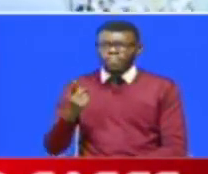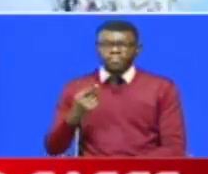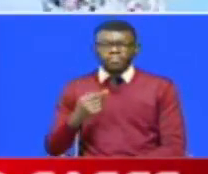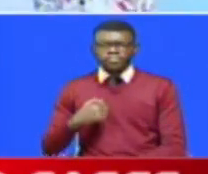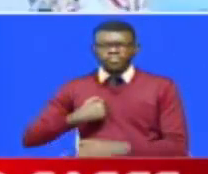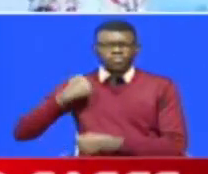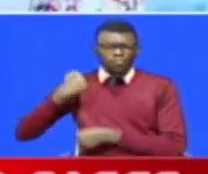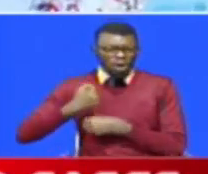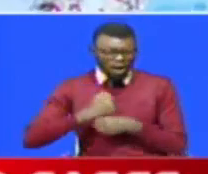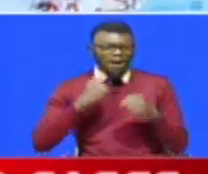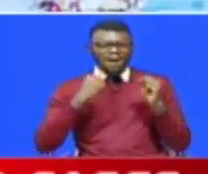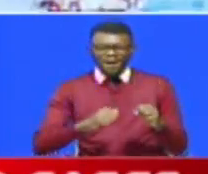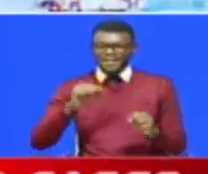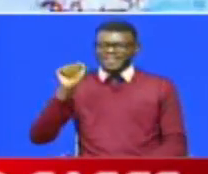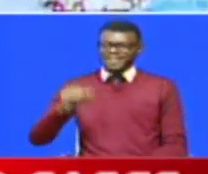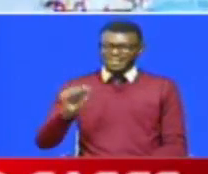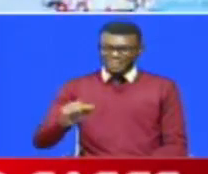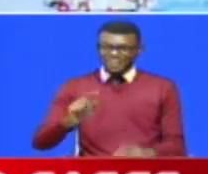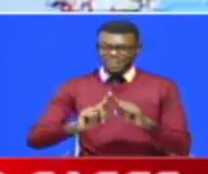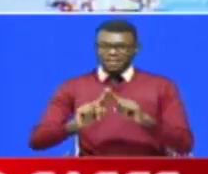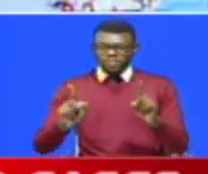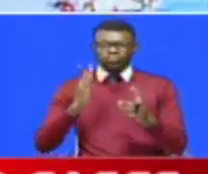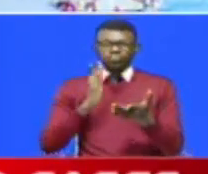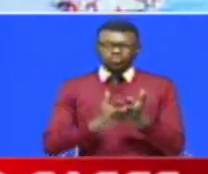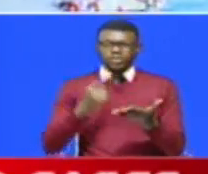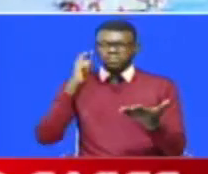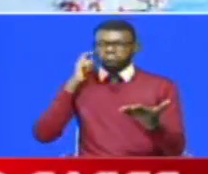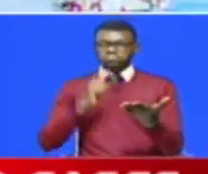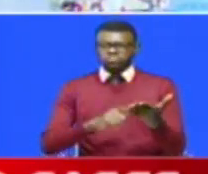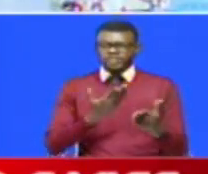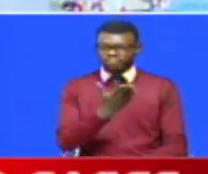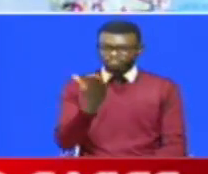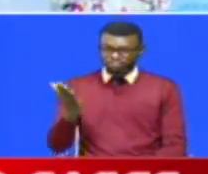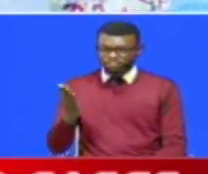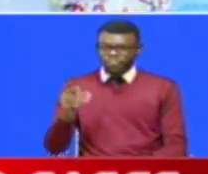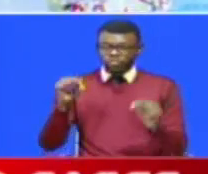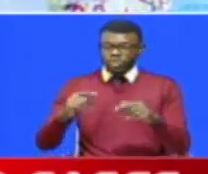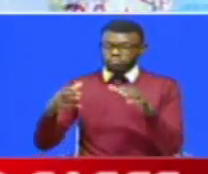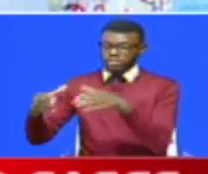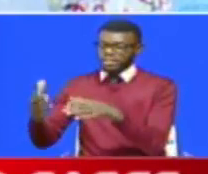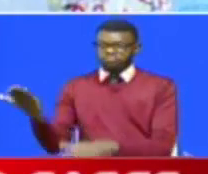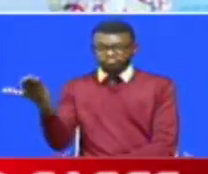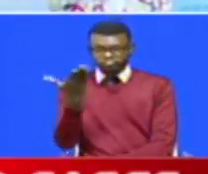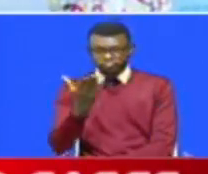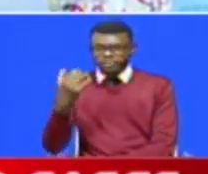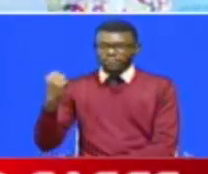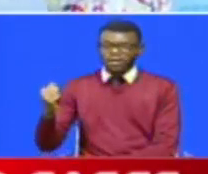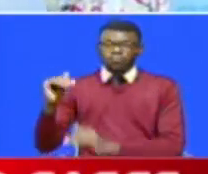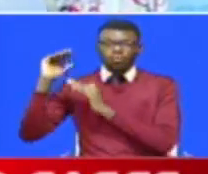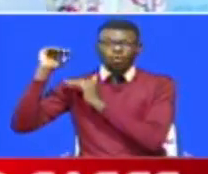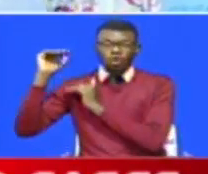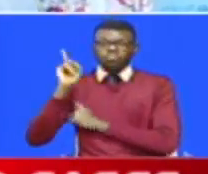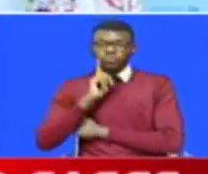very hard, but we do indeed recognize. Today we recognize this team. Hopefully tomorrow